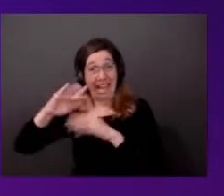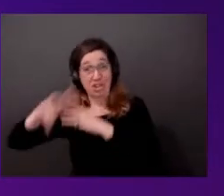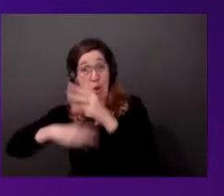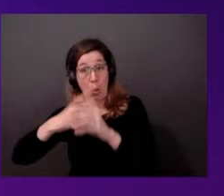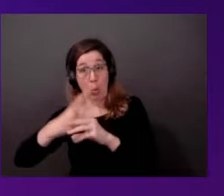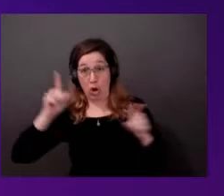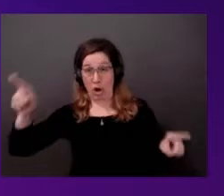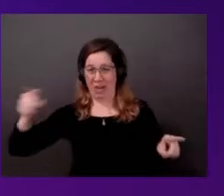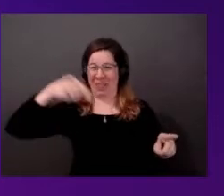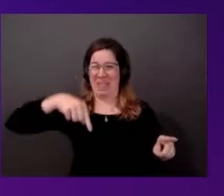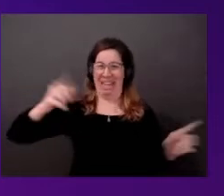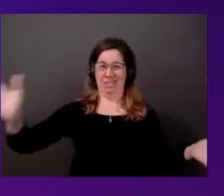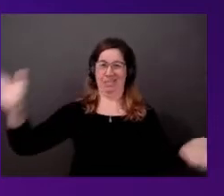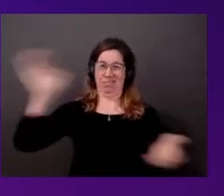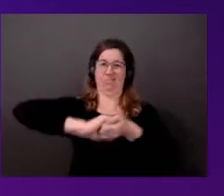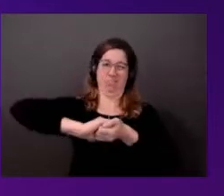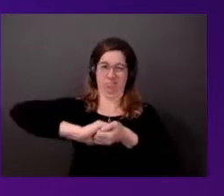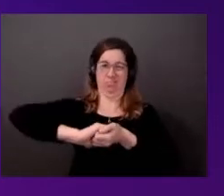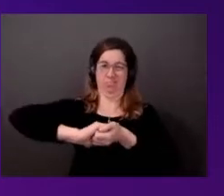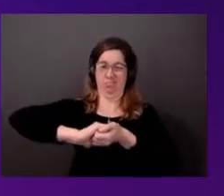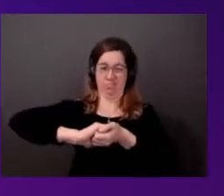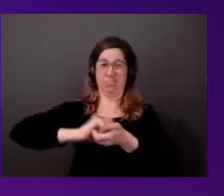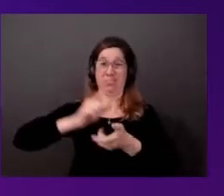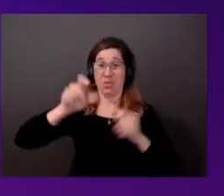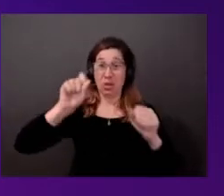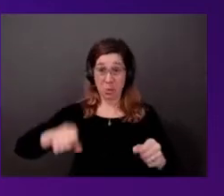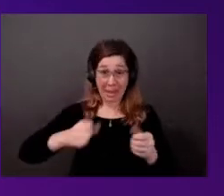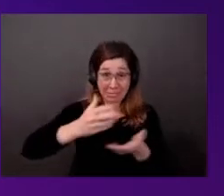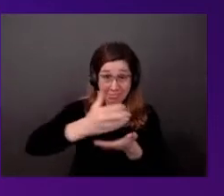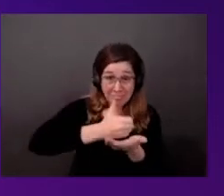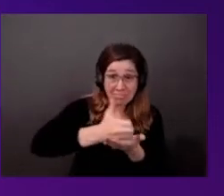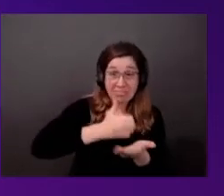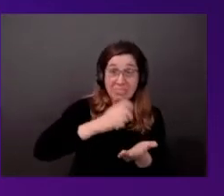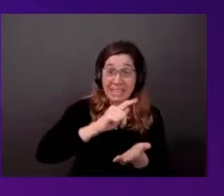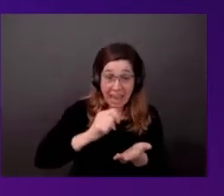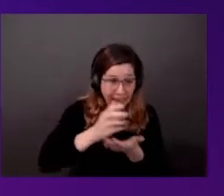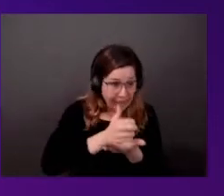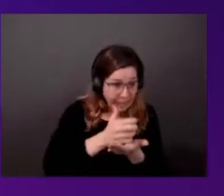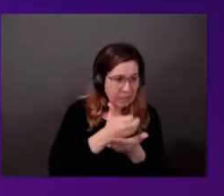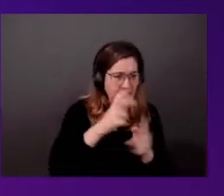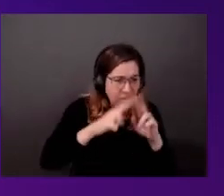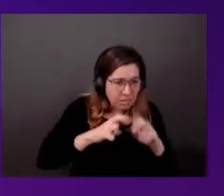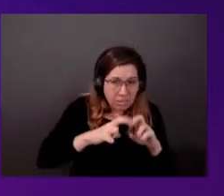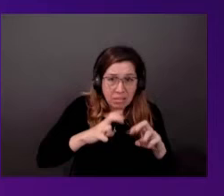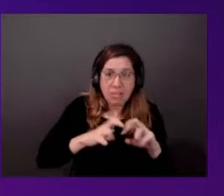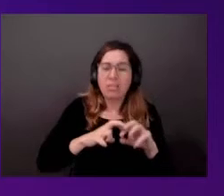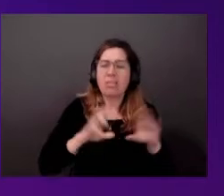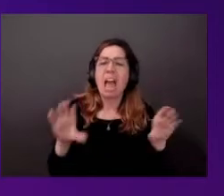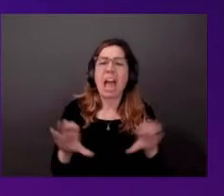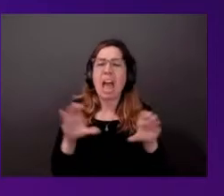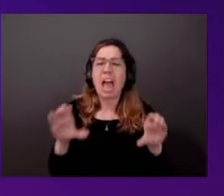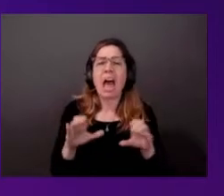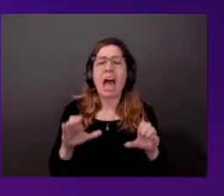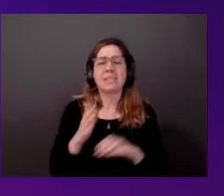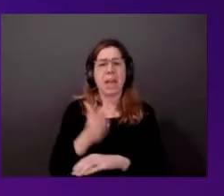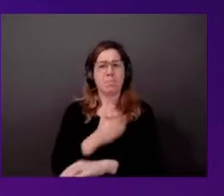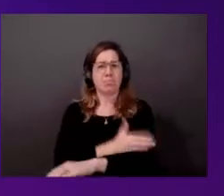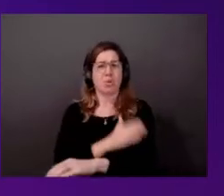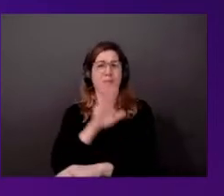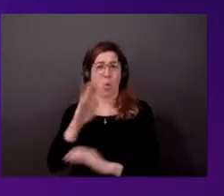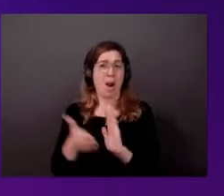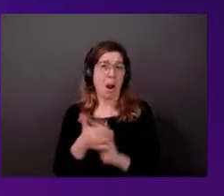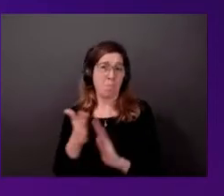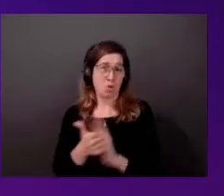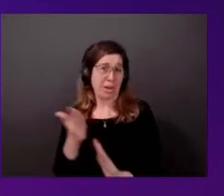data, act on that data, and take those learnings and improve upon your actions, processes, operations, and experience. At every step